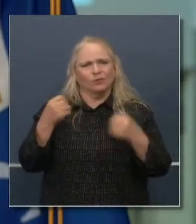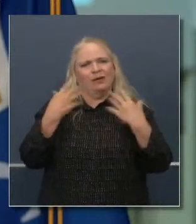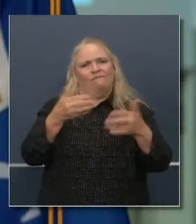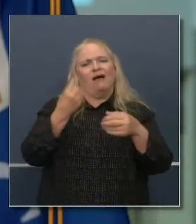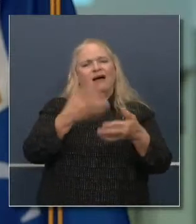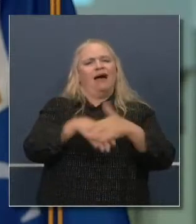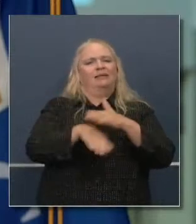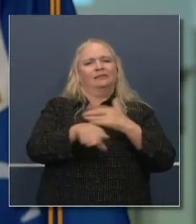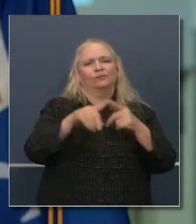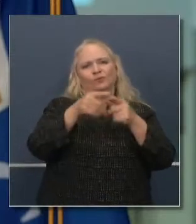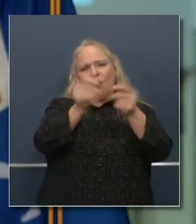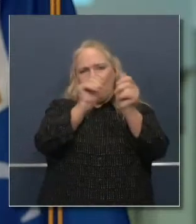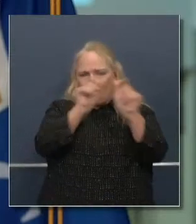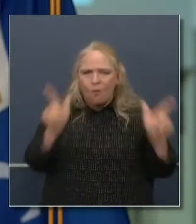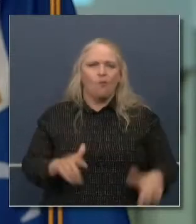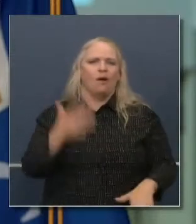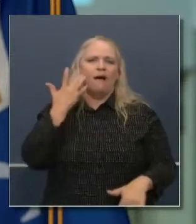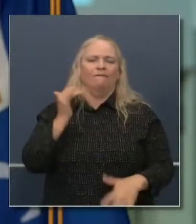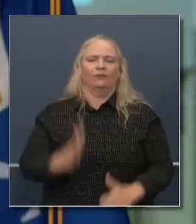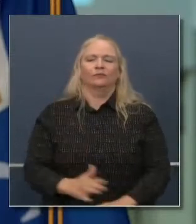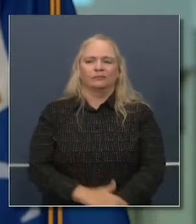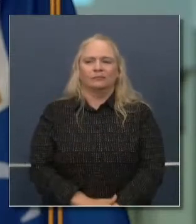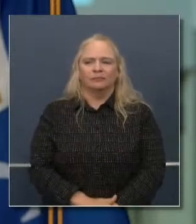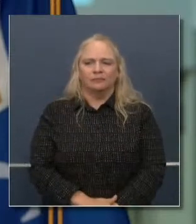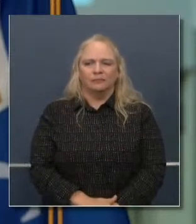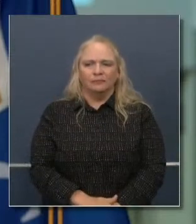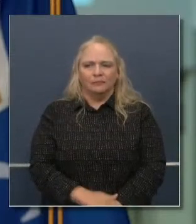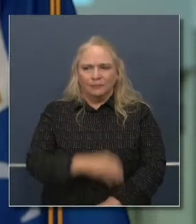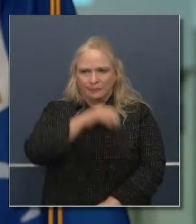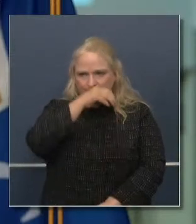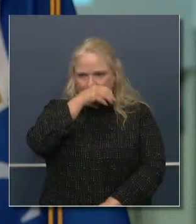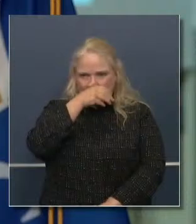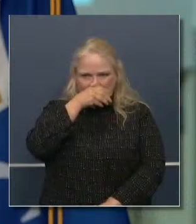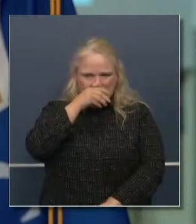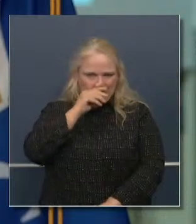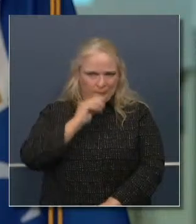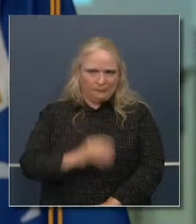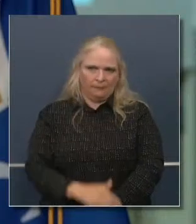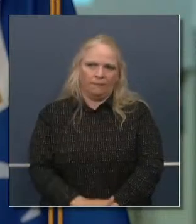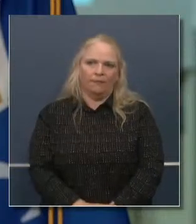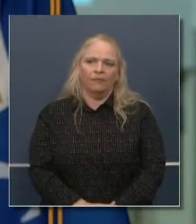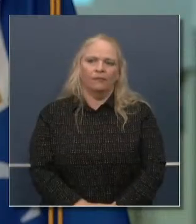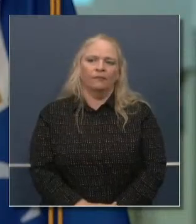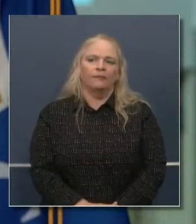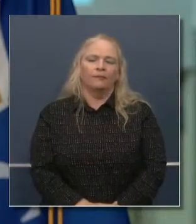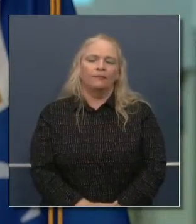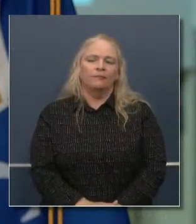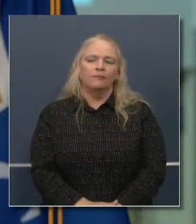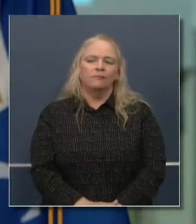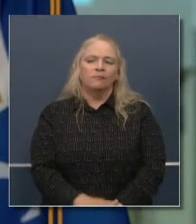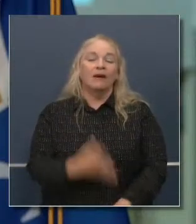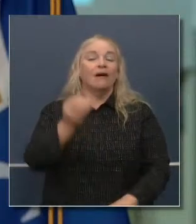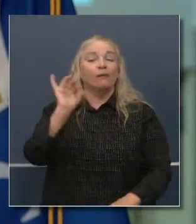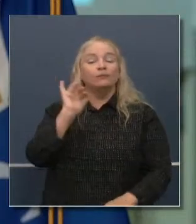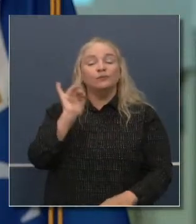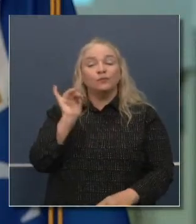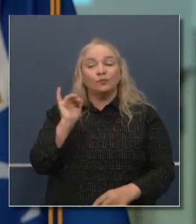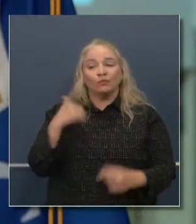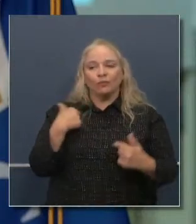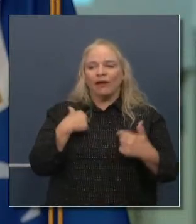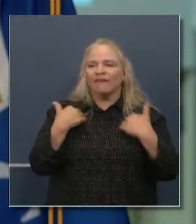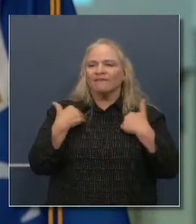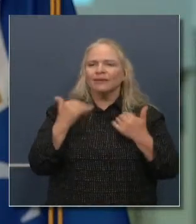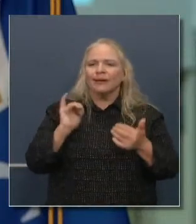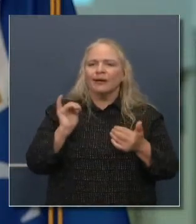we refer to as testing deserts all throughout the state of California. We also targeted our diverse communities